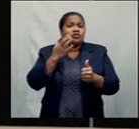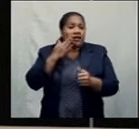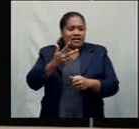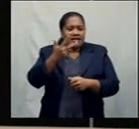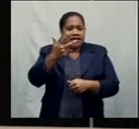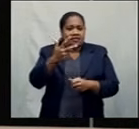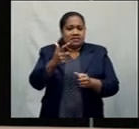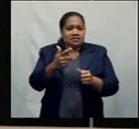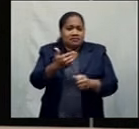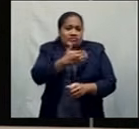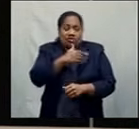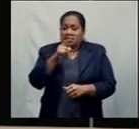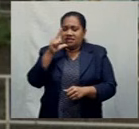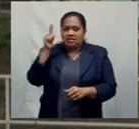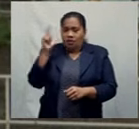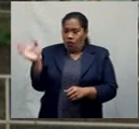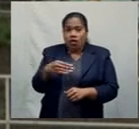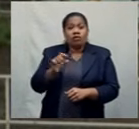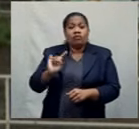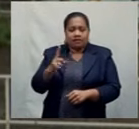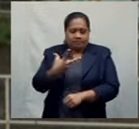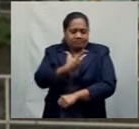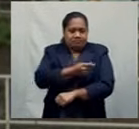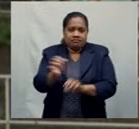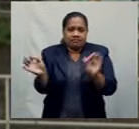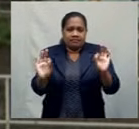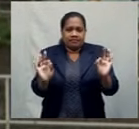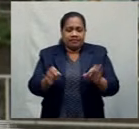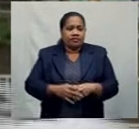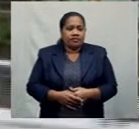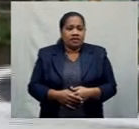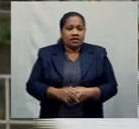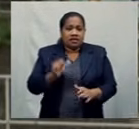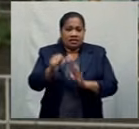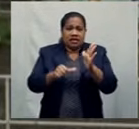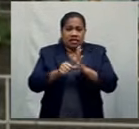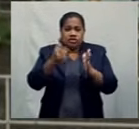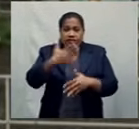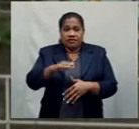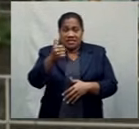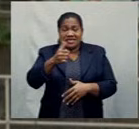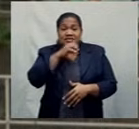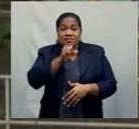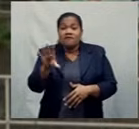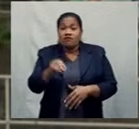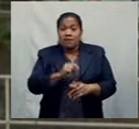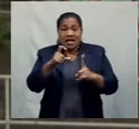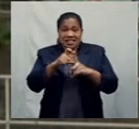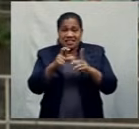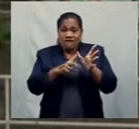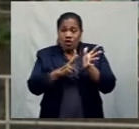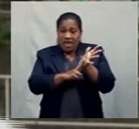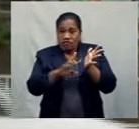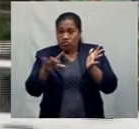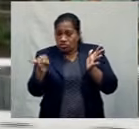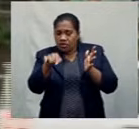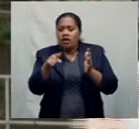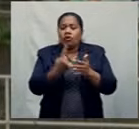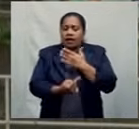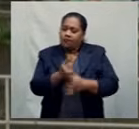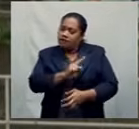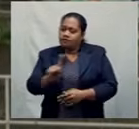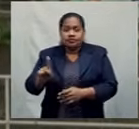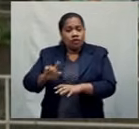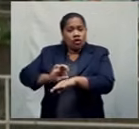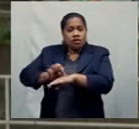were all not vaccinated. The first COVID-19 death is a 56-year-old man from Davuilevu. He was admitted to the CWM hospital